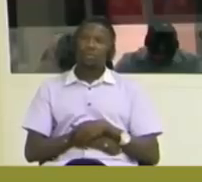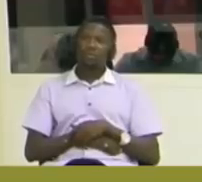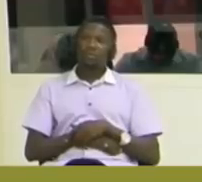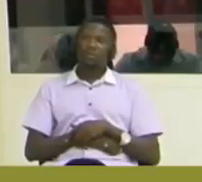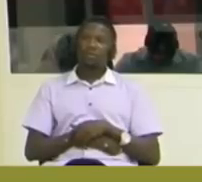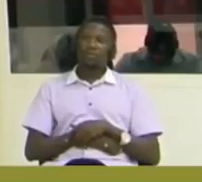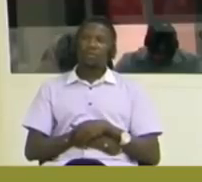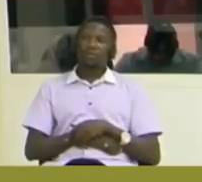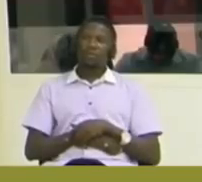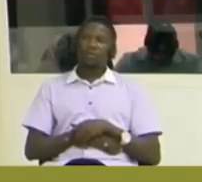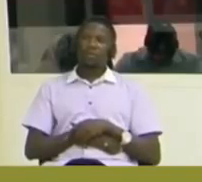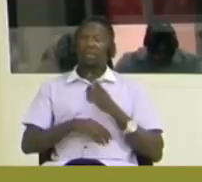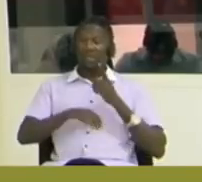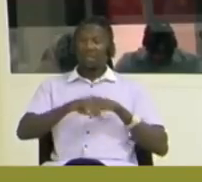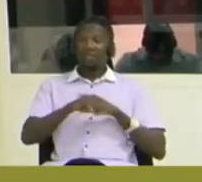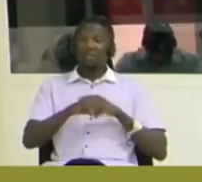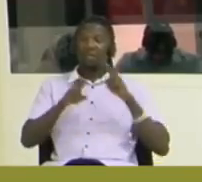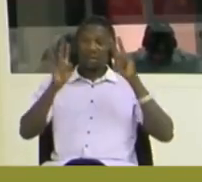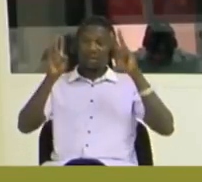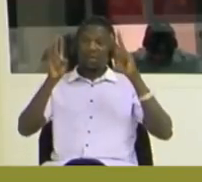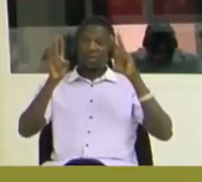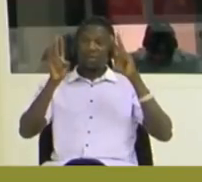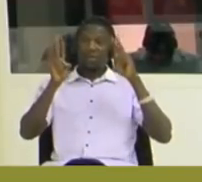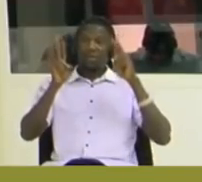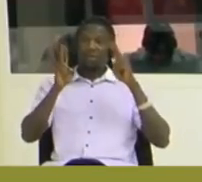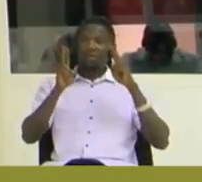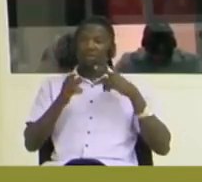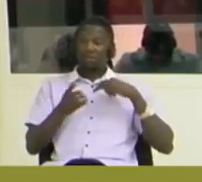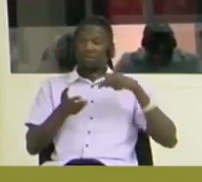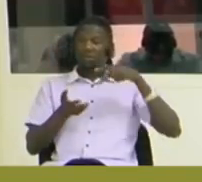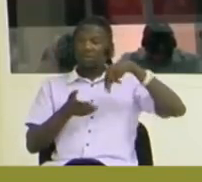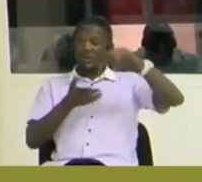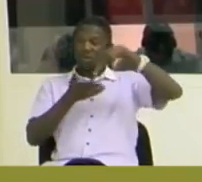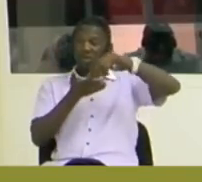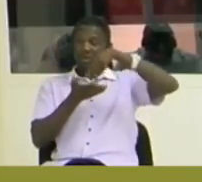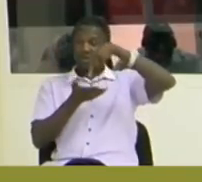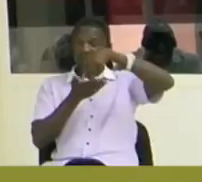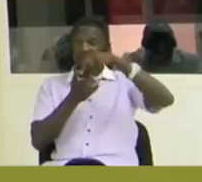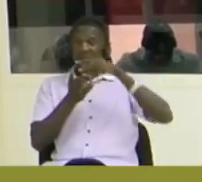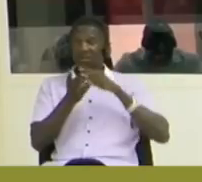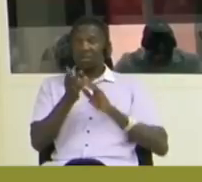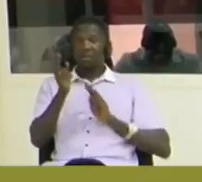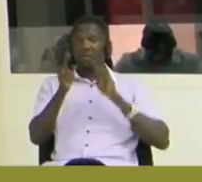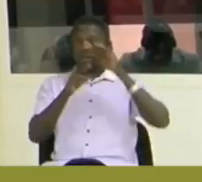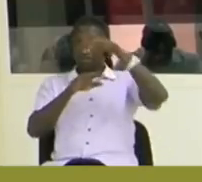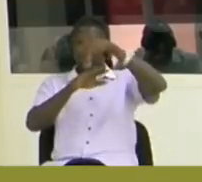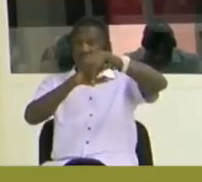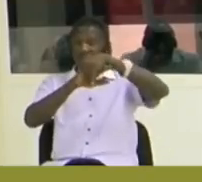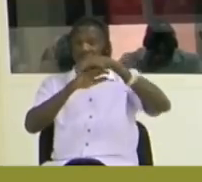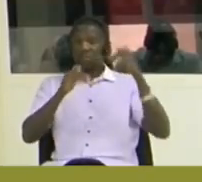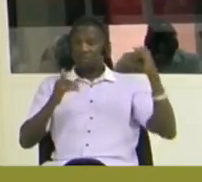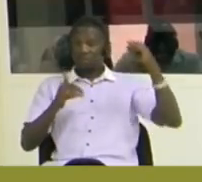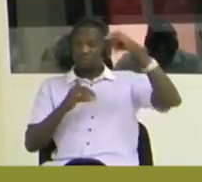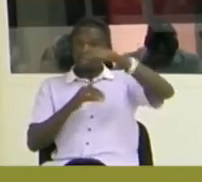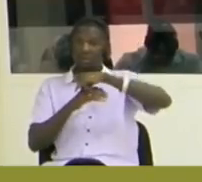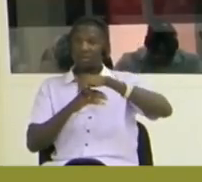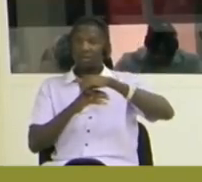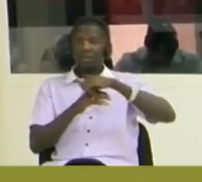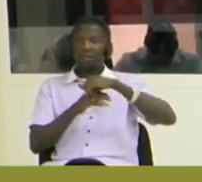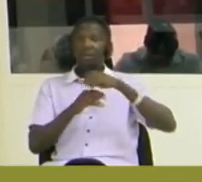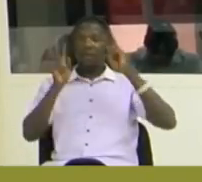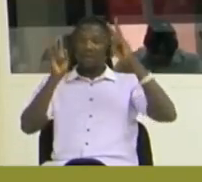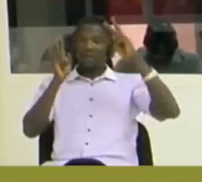While Sia Jame was on the steps leading into the plane, he